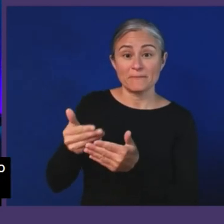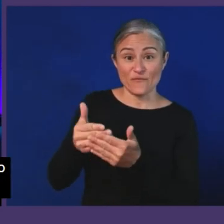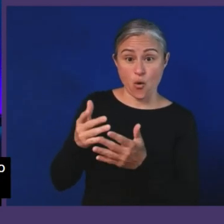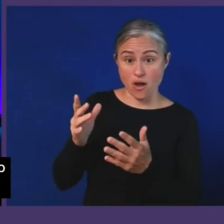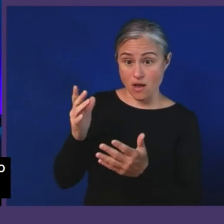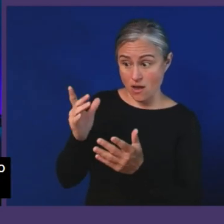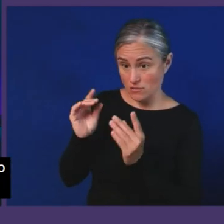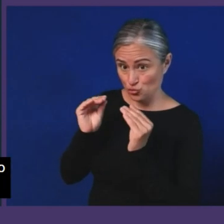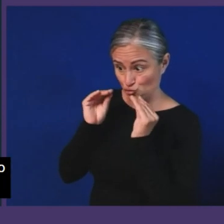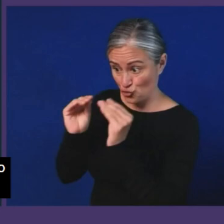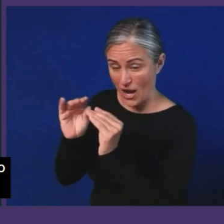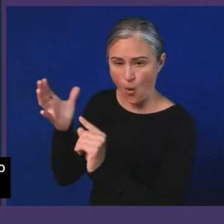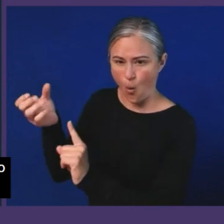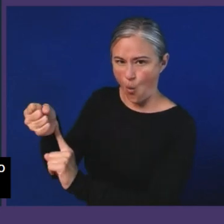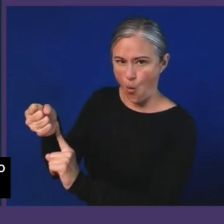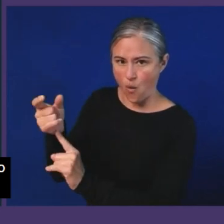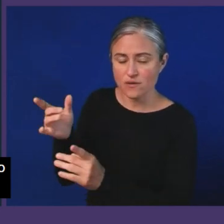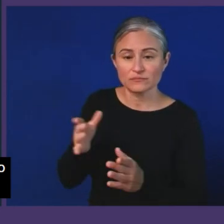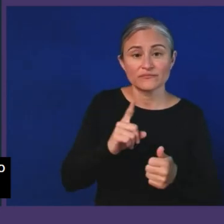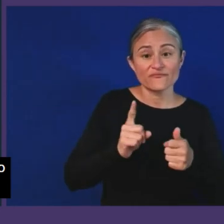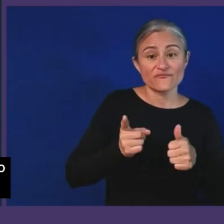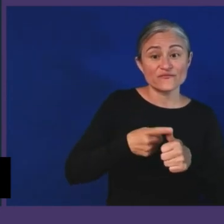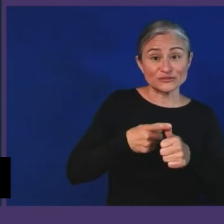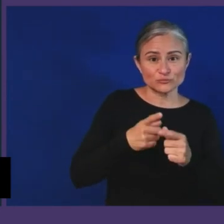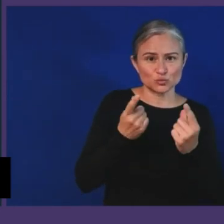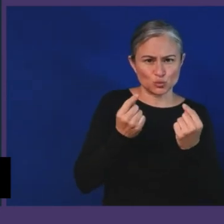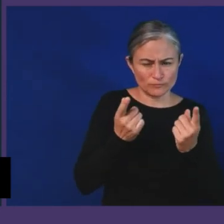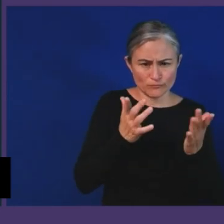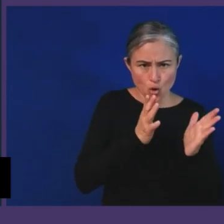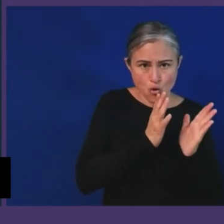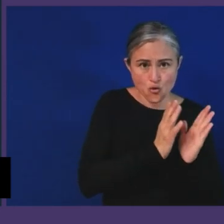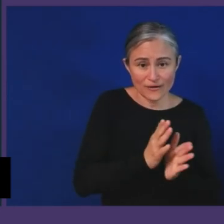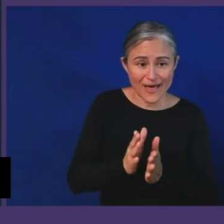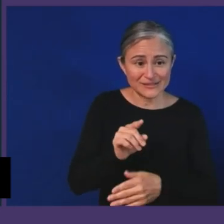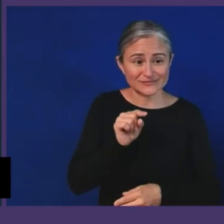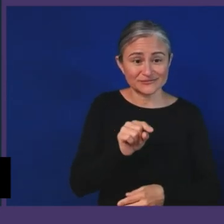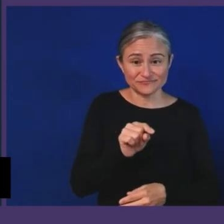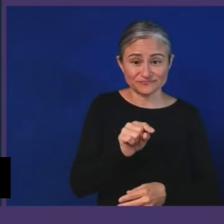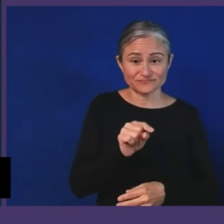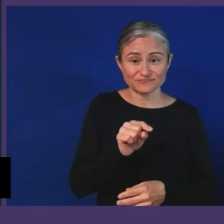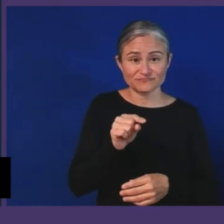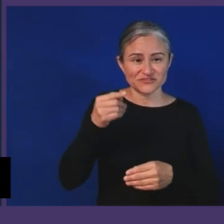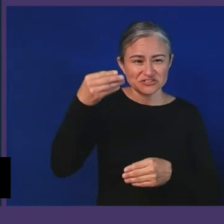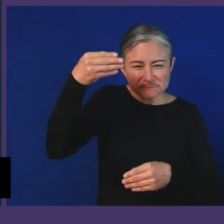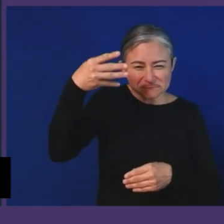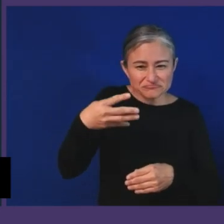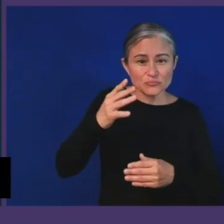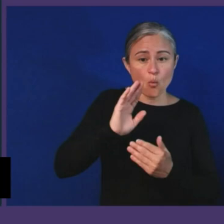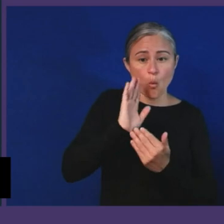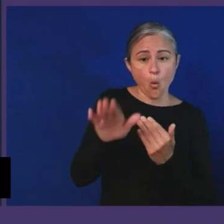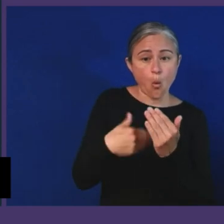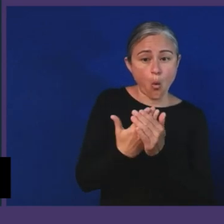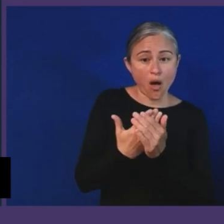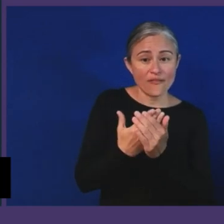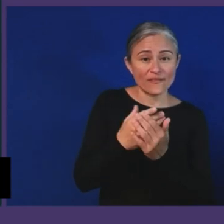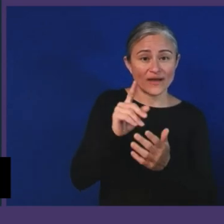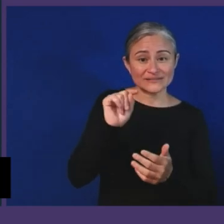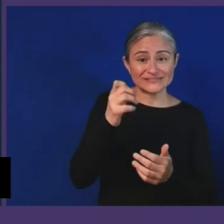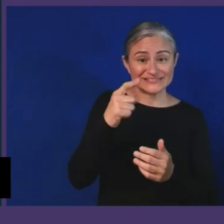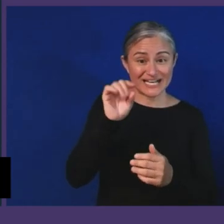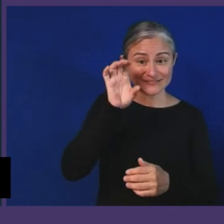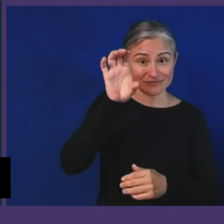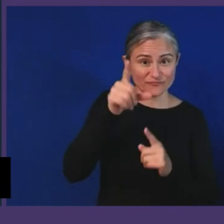this is basically a translation of the raw text that we scrape from the internet into sequences of integers, because that's the